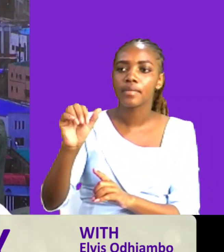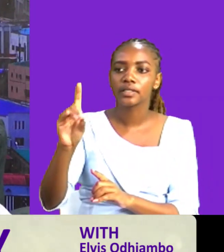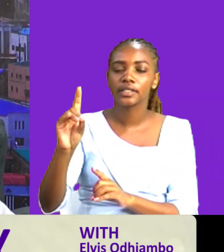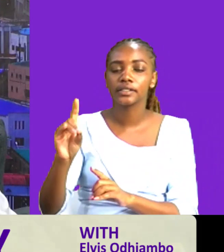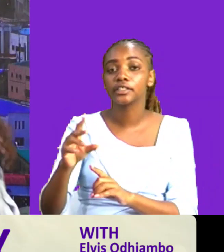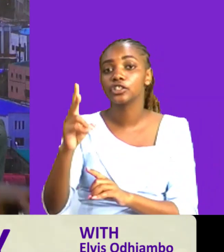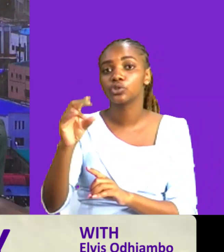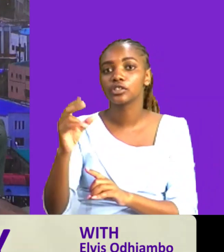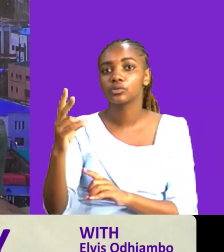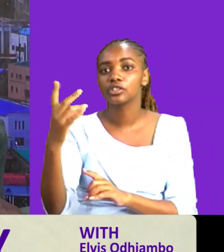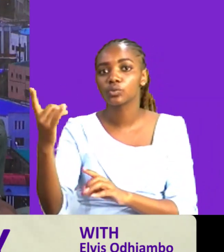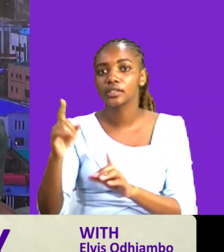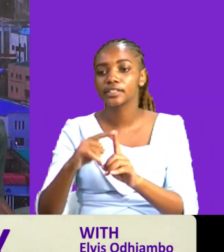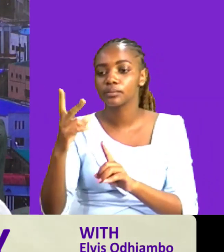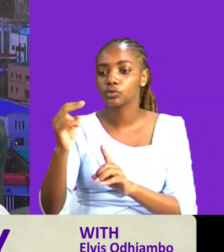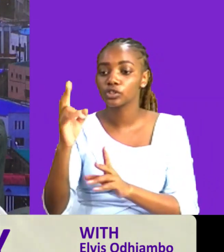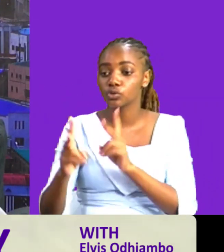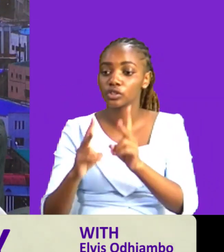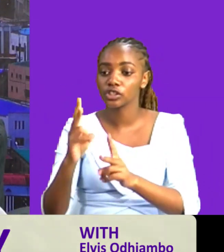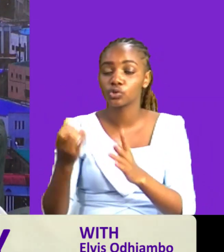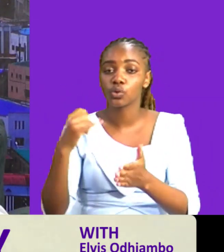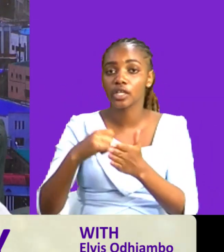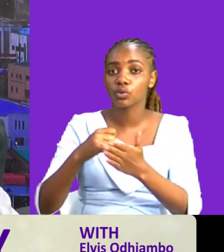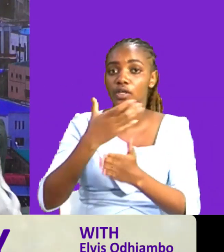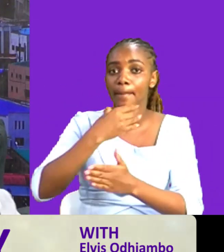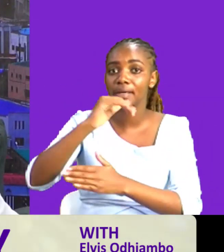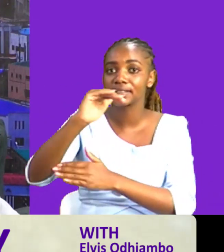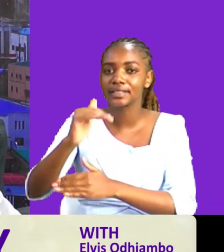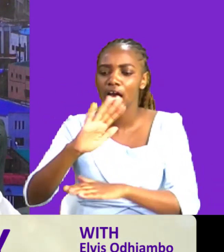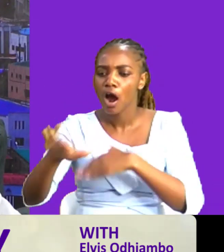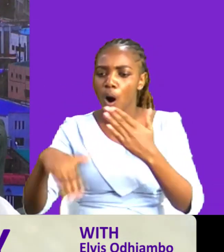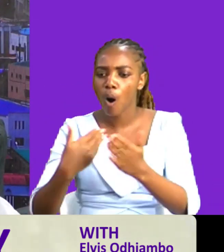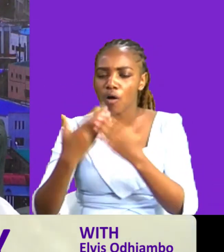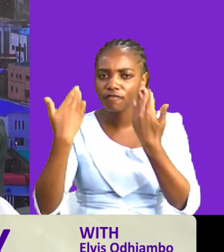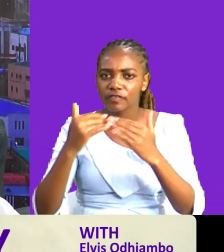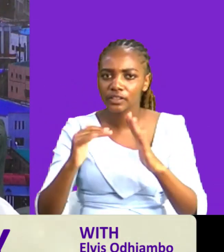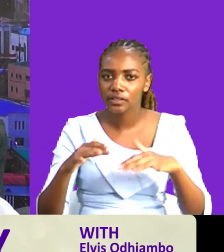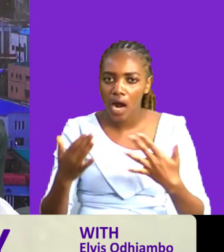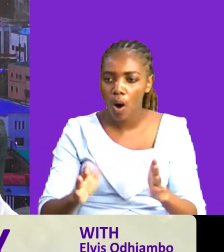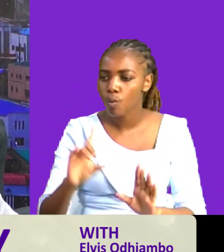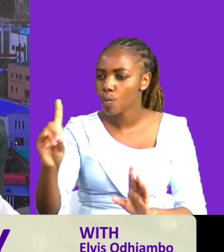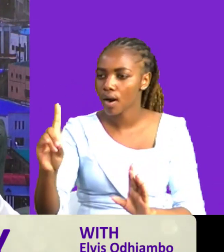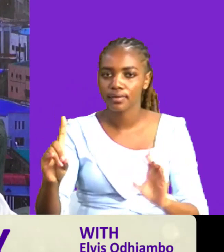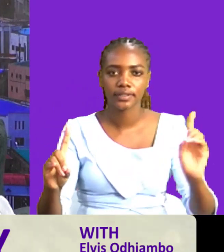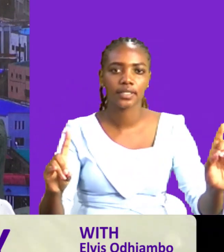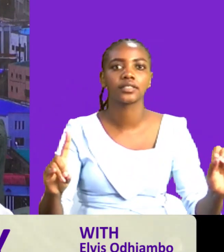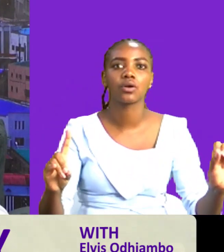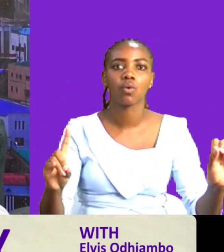2021-2022 season, and including Manchester City this season as well. Zote zimeisha 1-0. Is it that